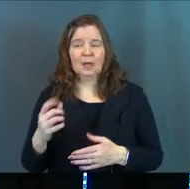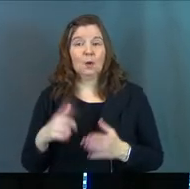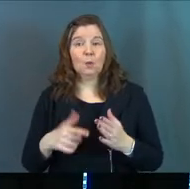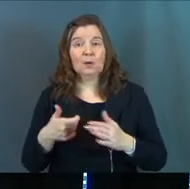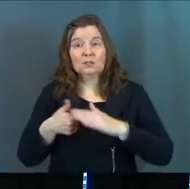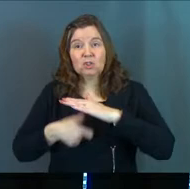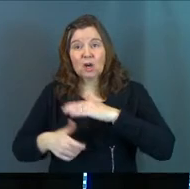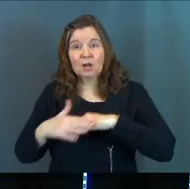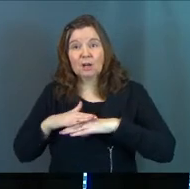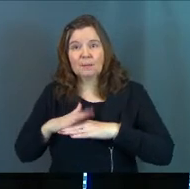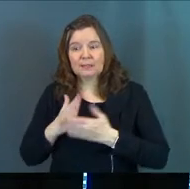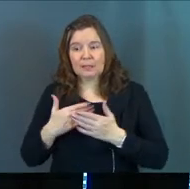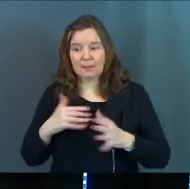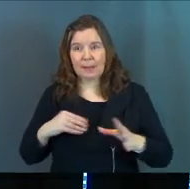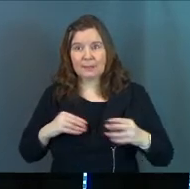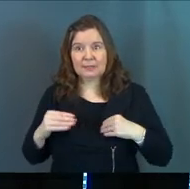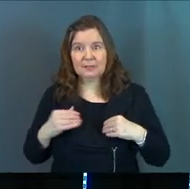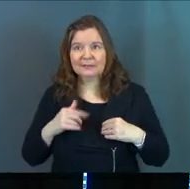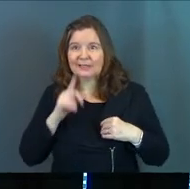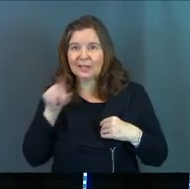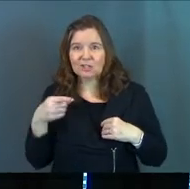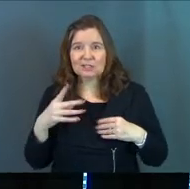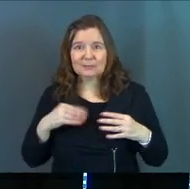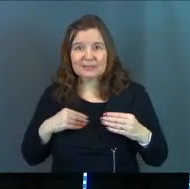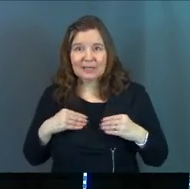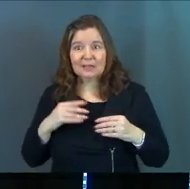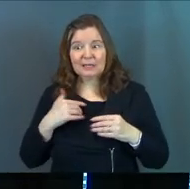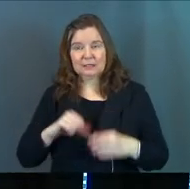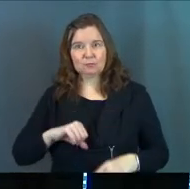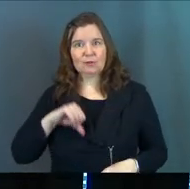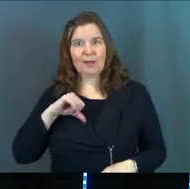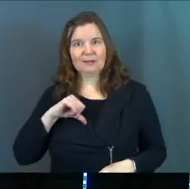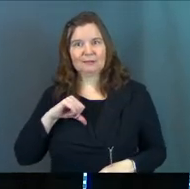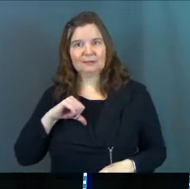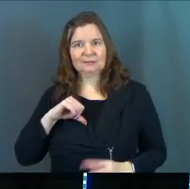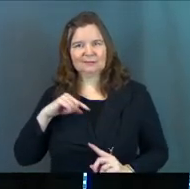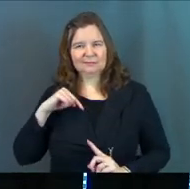And what's underneath maybe some of my possessiveness isn't just possessiveness, it's pride.